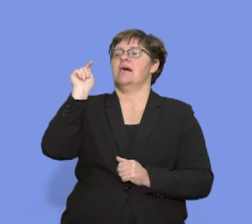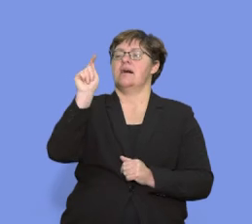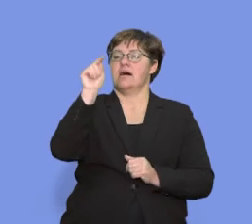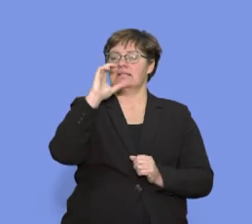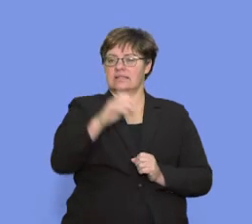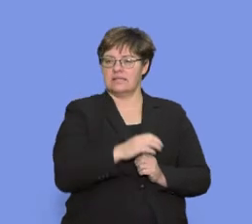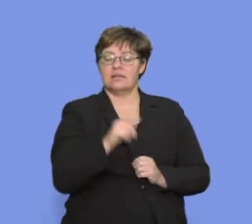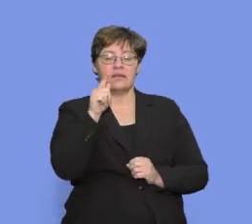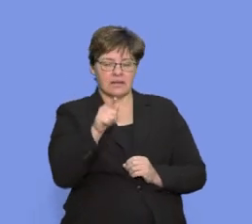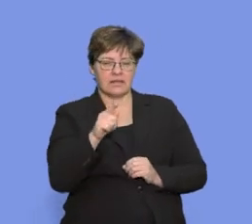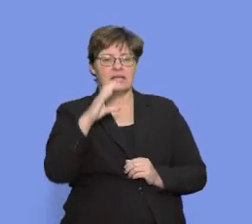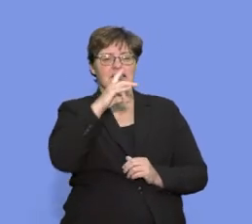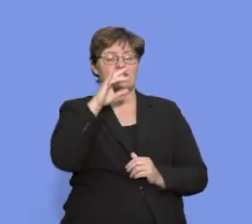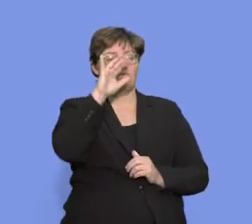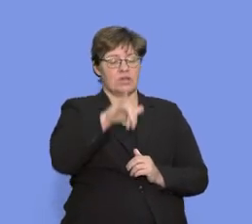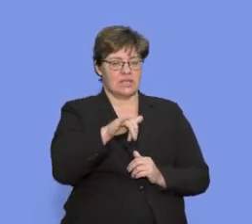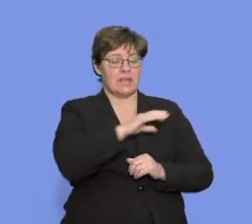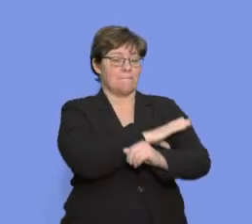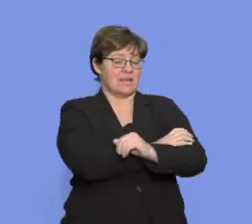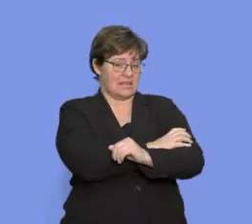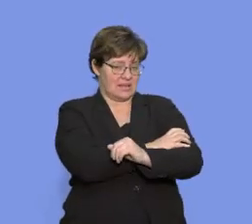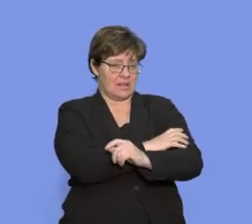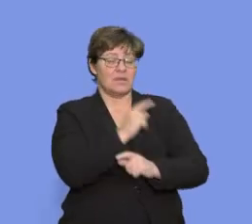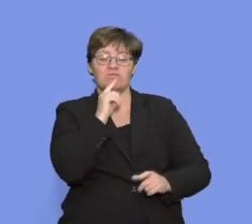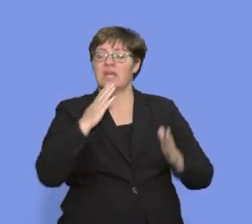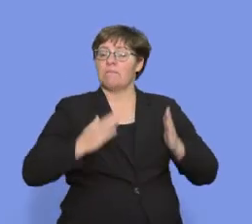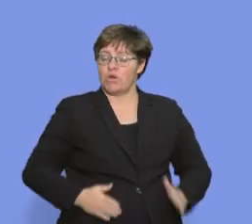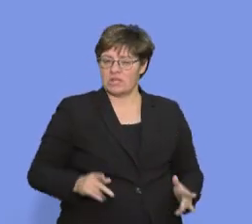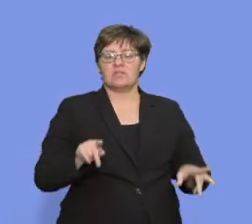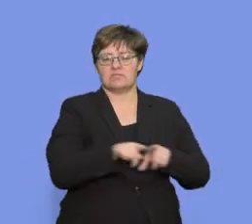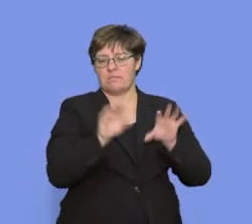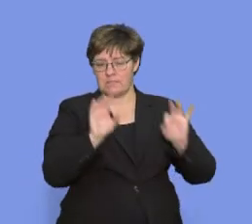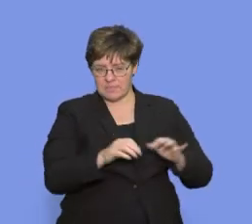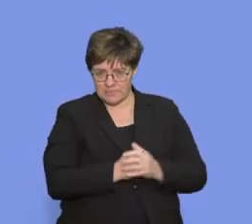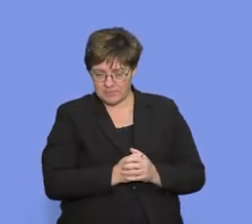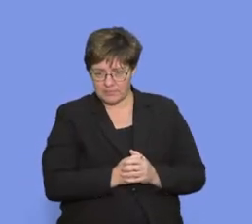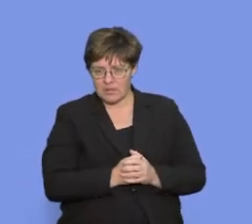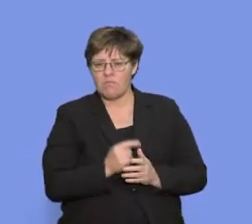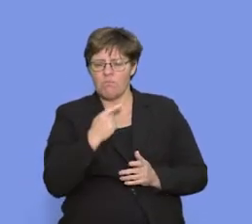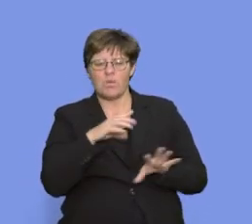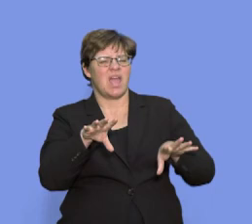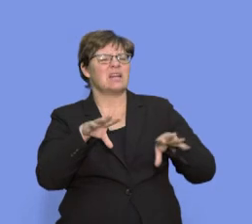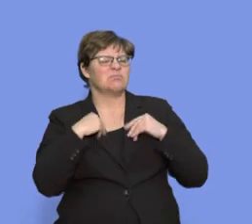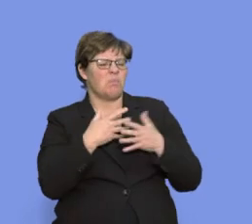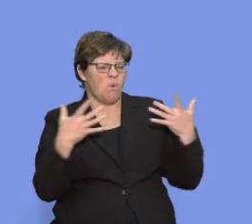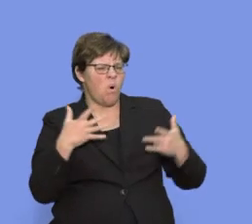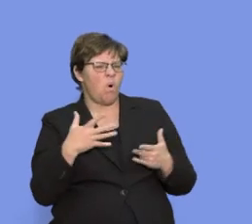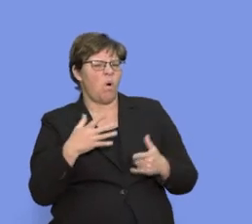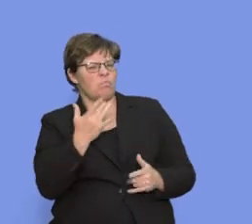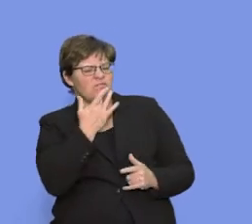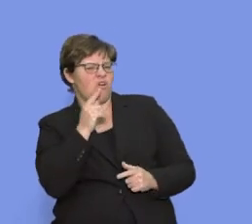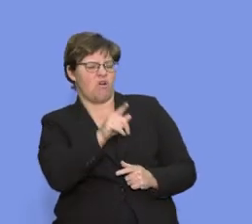There is C. This is the ciliary muscle, but if you said ciliary body, it will also be accepted, but we actually prefer ciliary